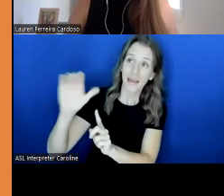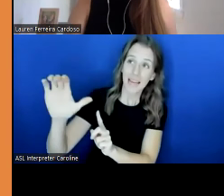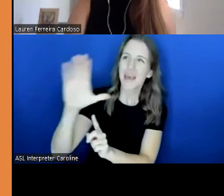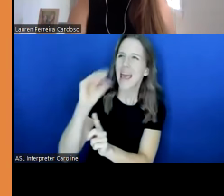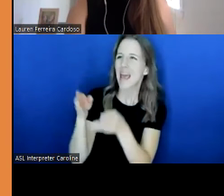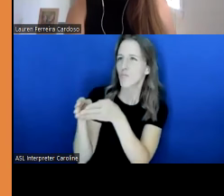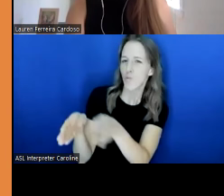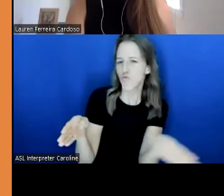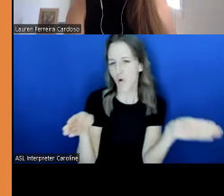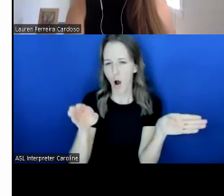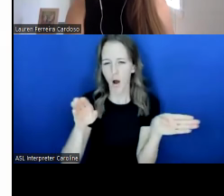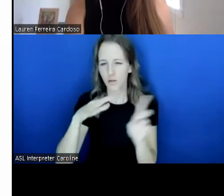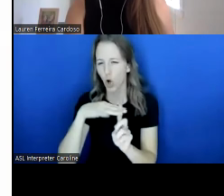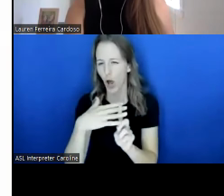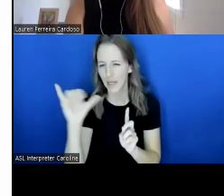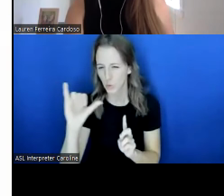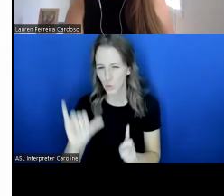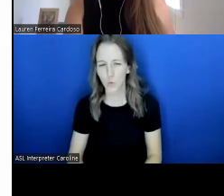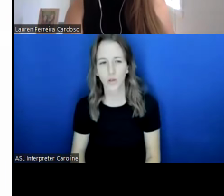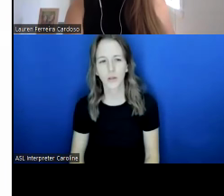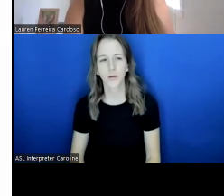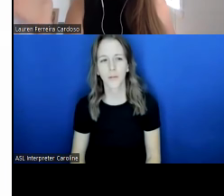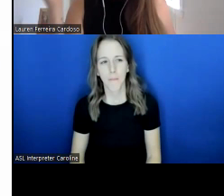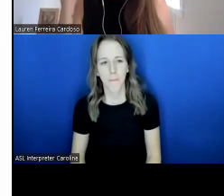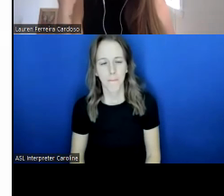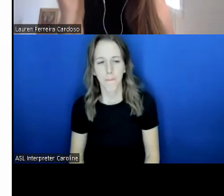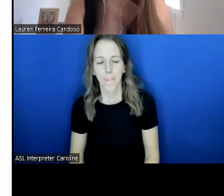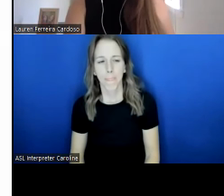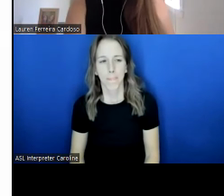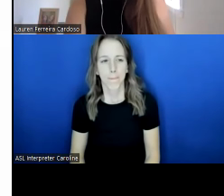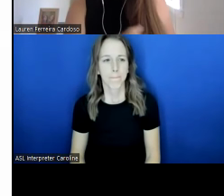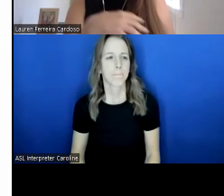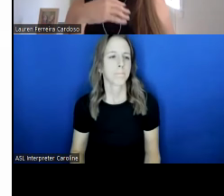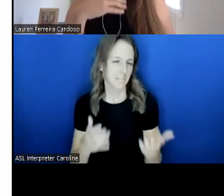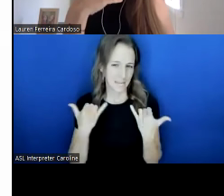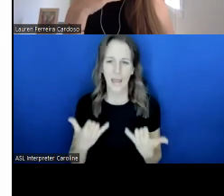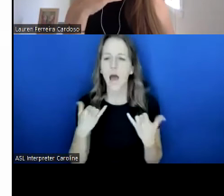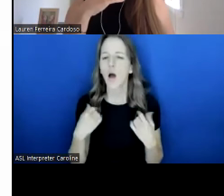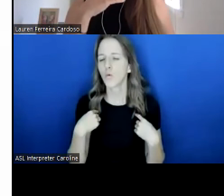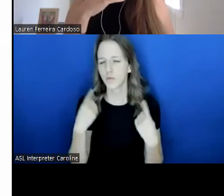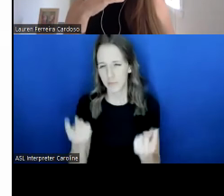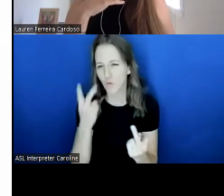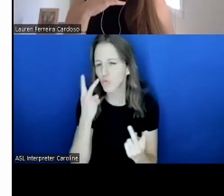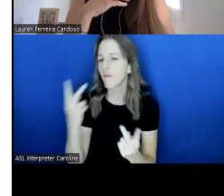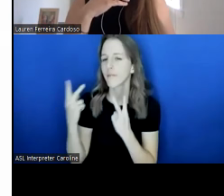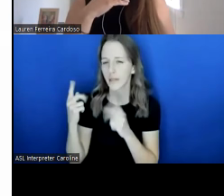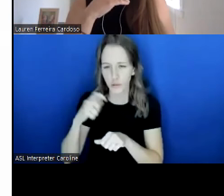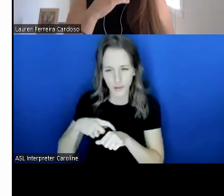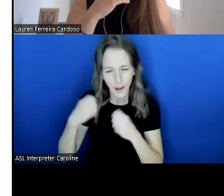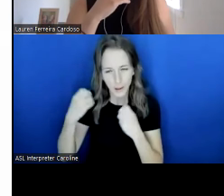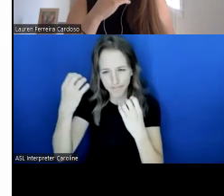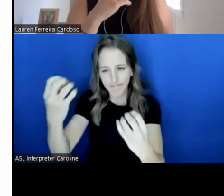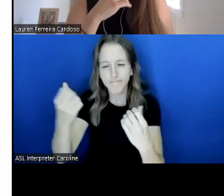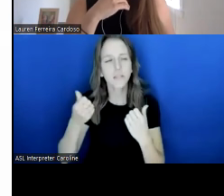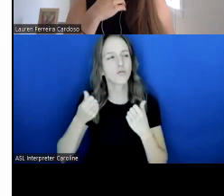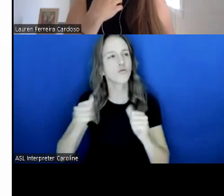that. And so, right now, again, we've been doing this reflection period where we are really trying to understand what we did well